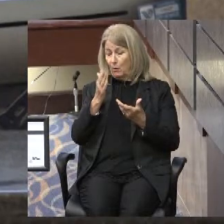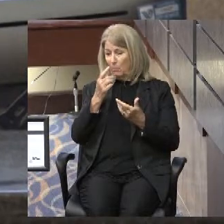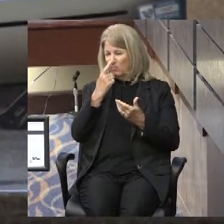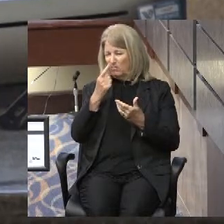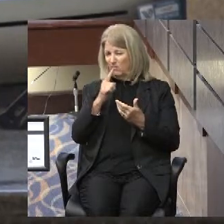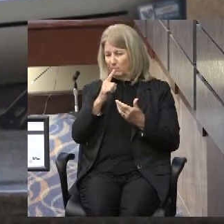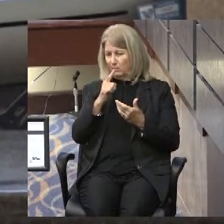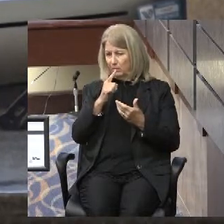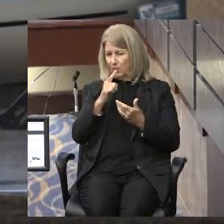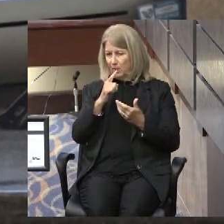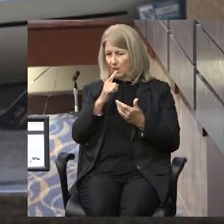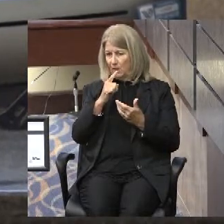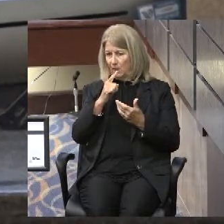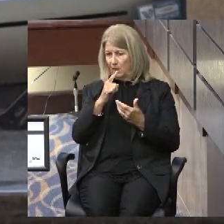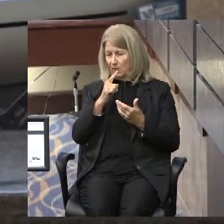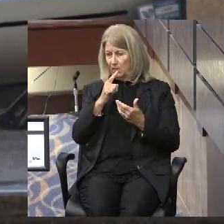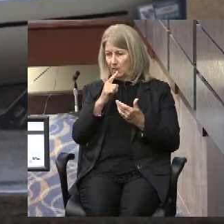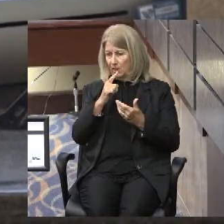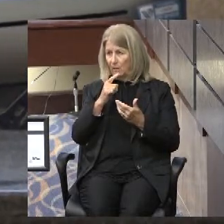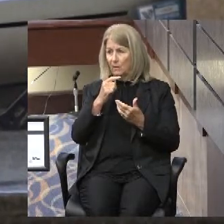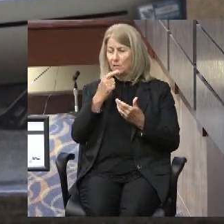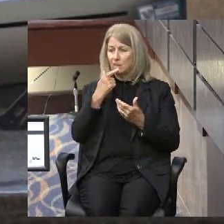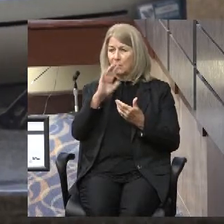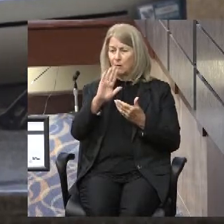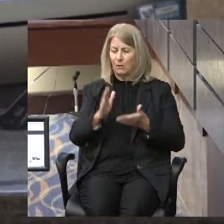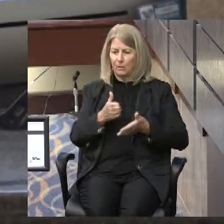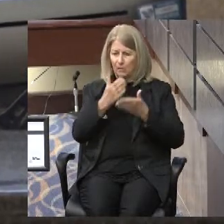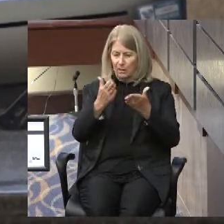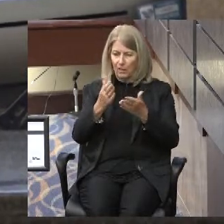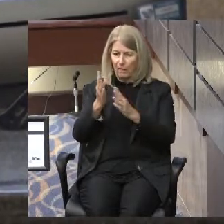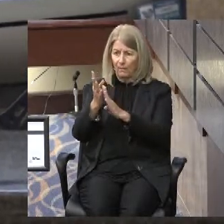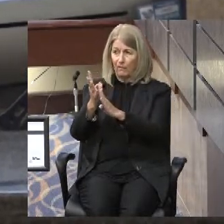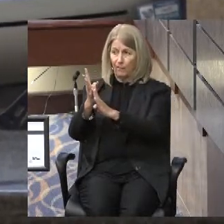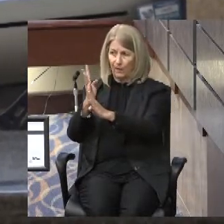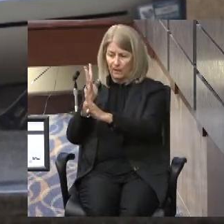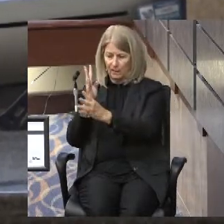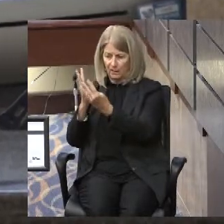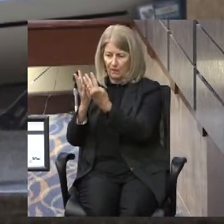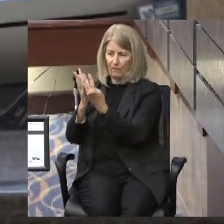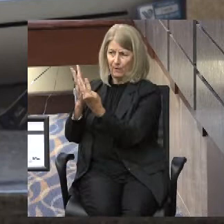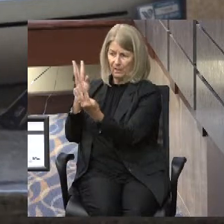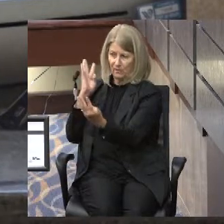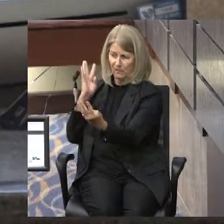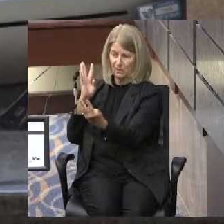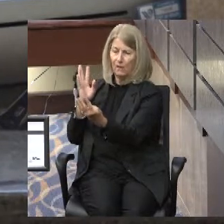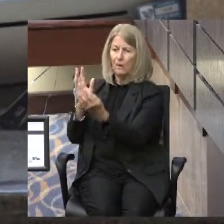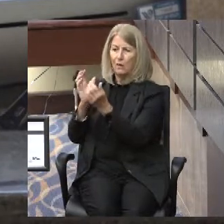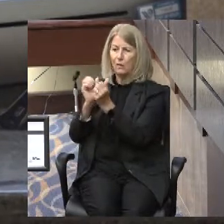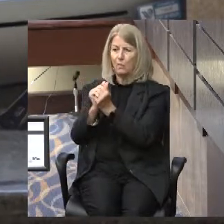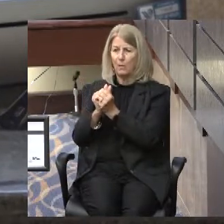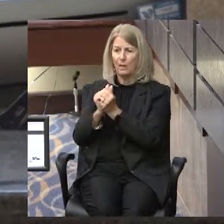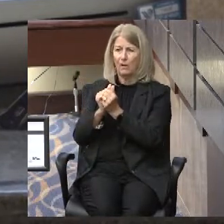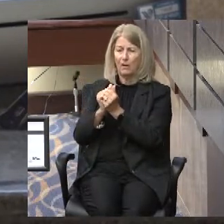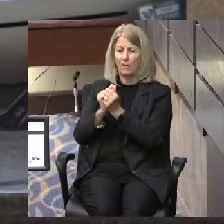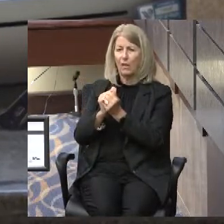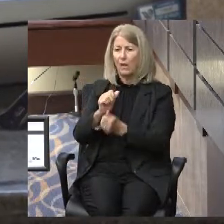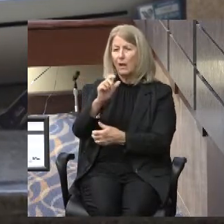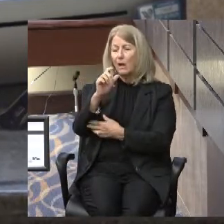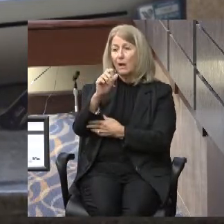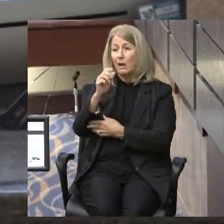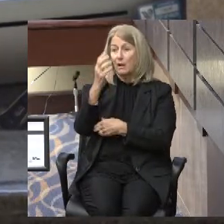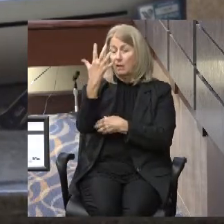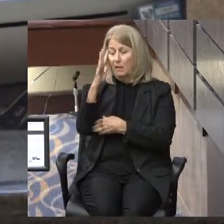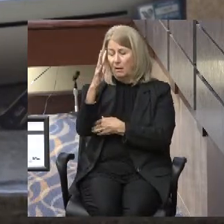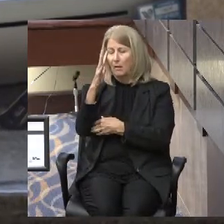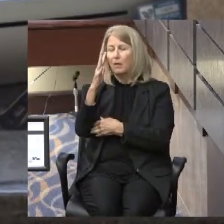not only have the fence surround the perimeter with landscaping as described by Mr. Peters outside of it,